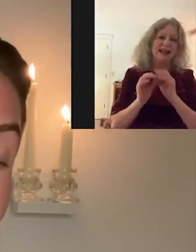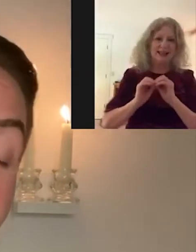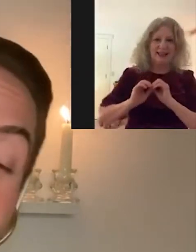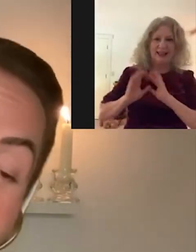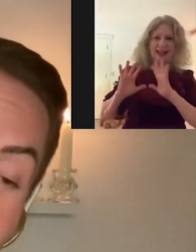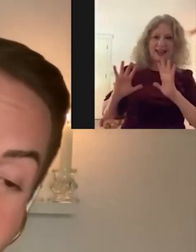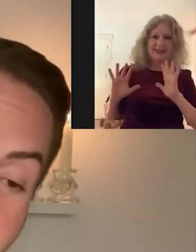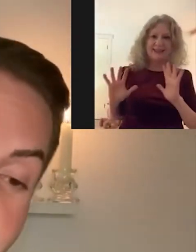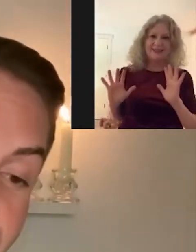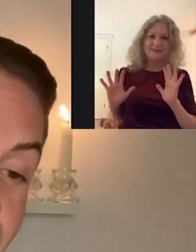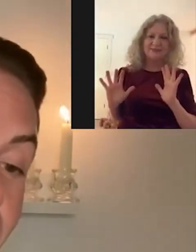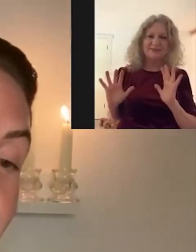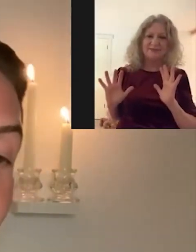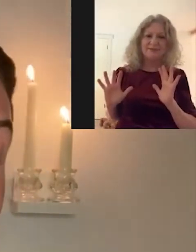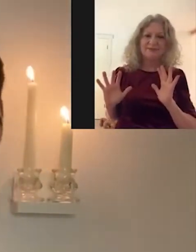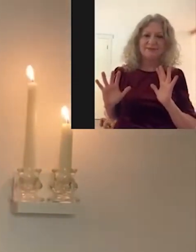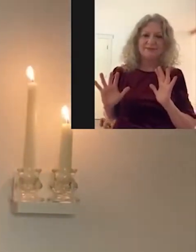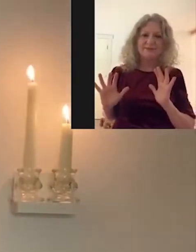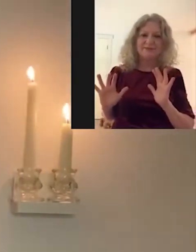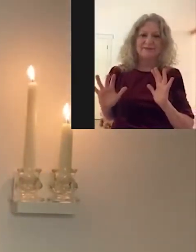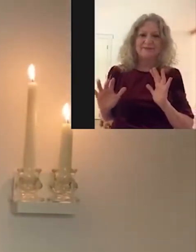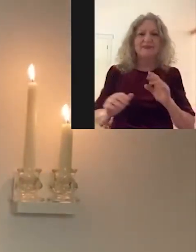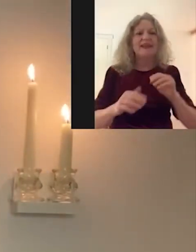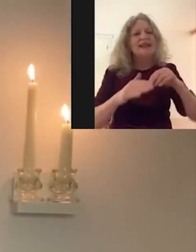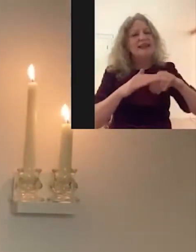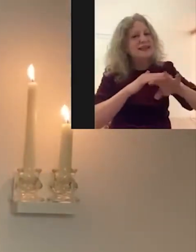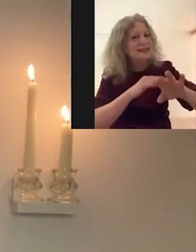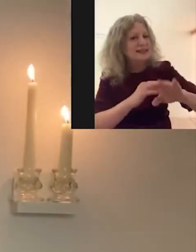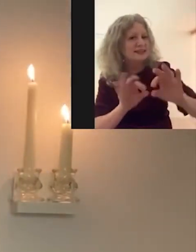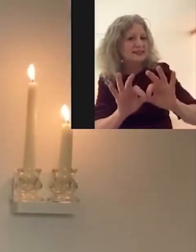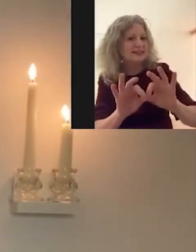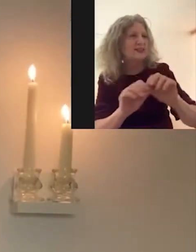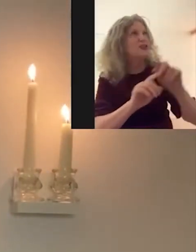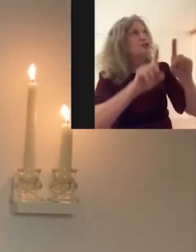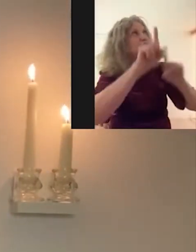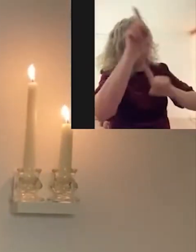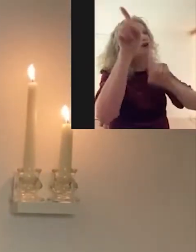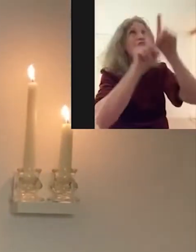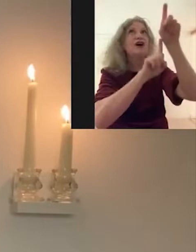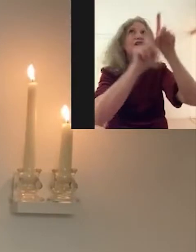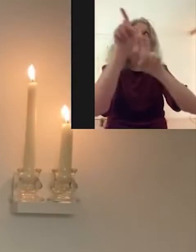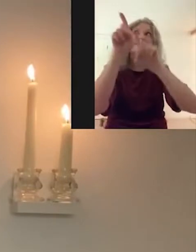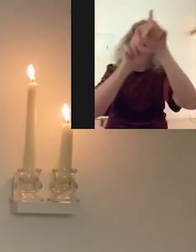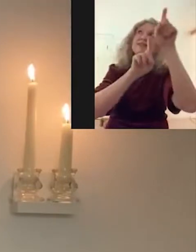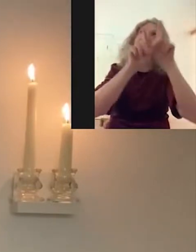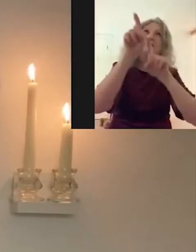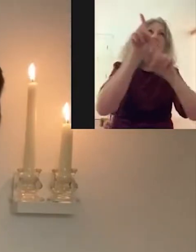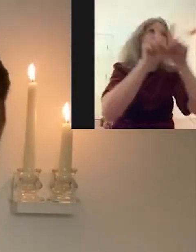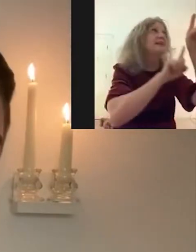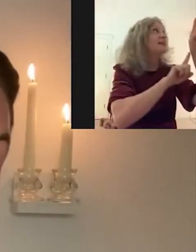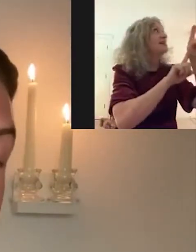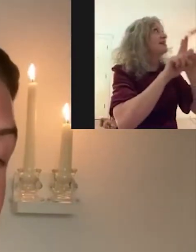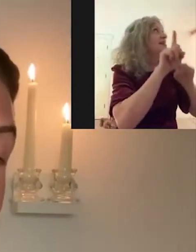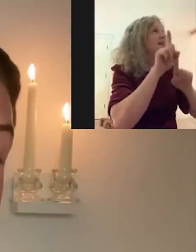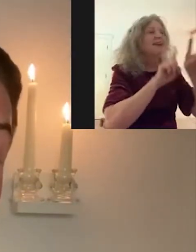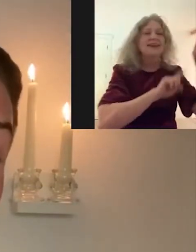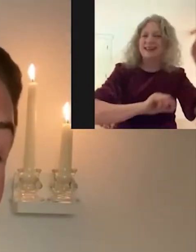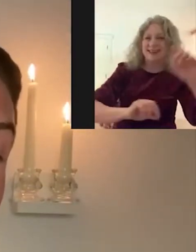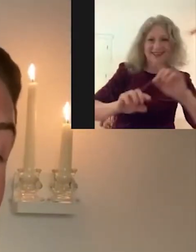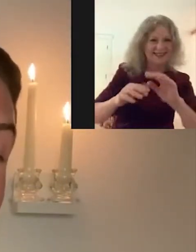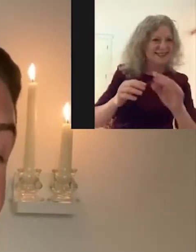anew. In the stars that grace the darkness, in the blazing sun